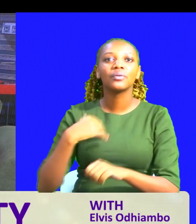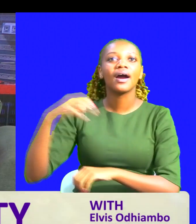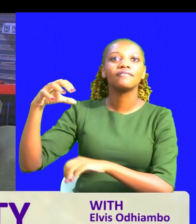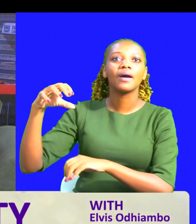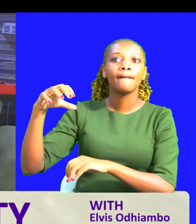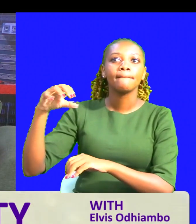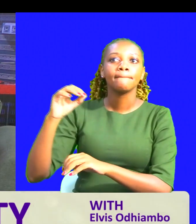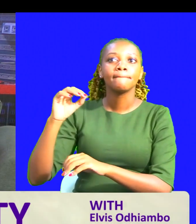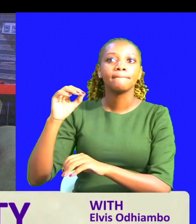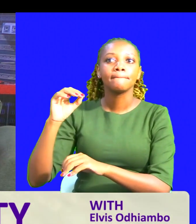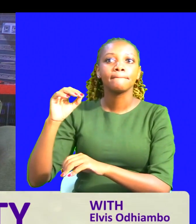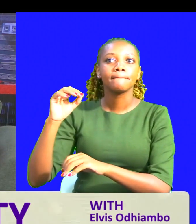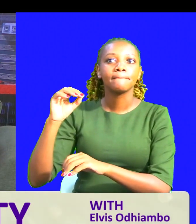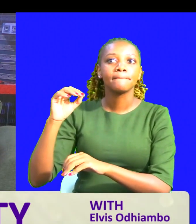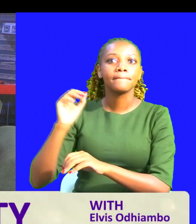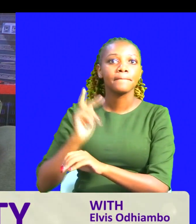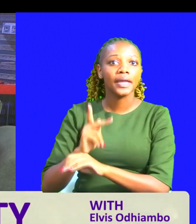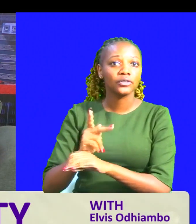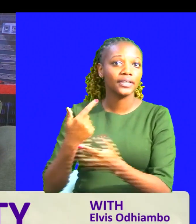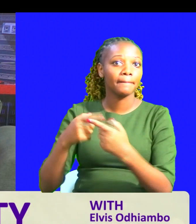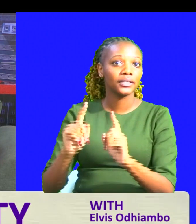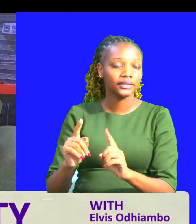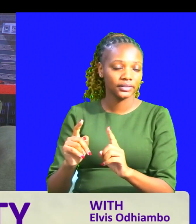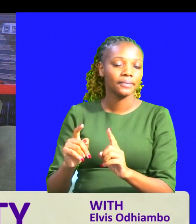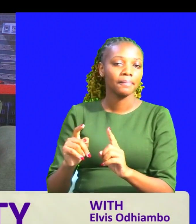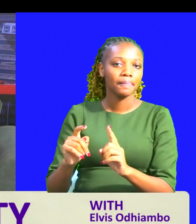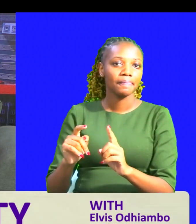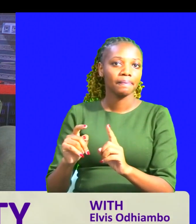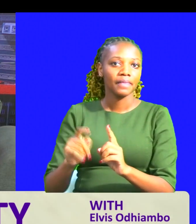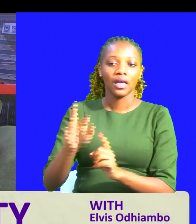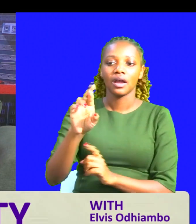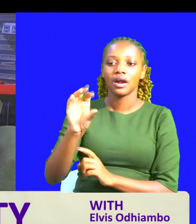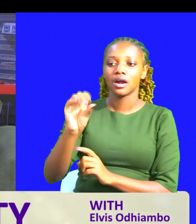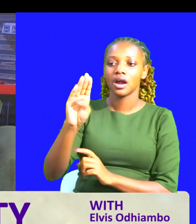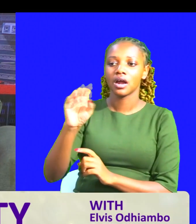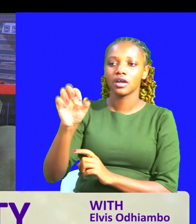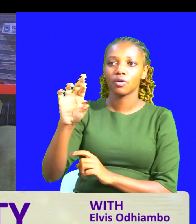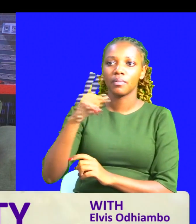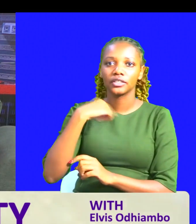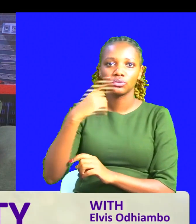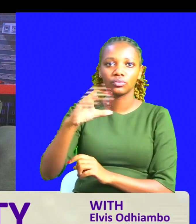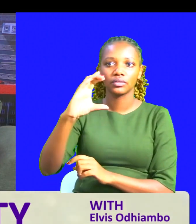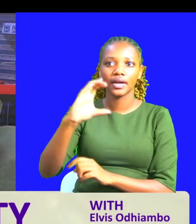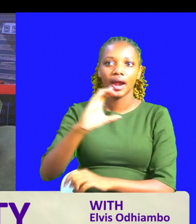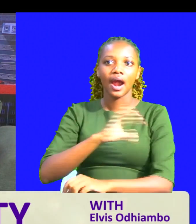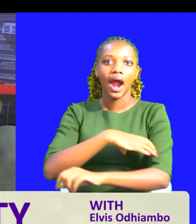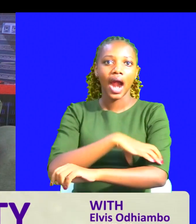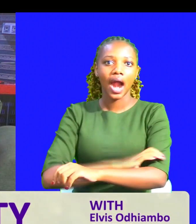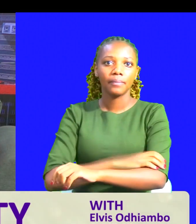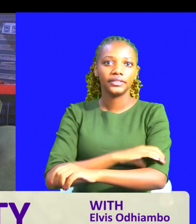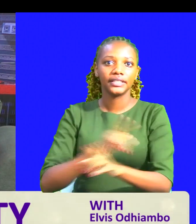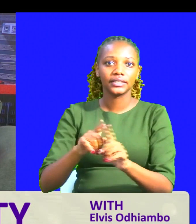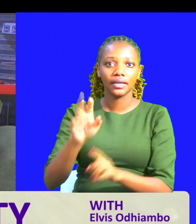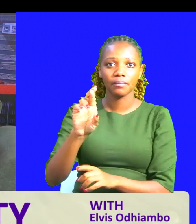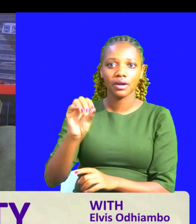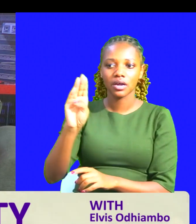again, Wazito got the 3 goals courtesy of their player, that is Robert Onyango, the captain, and Robert Molwe, as